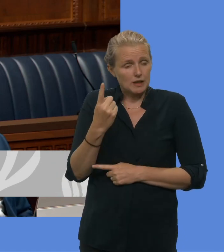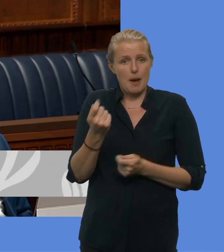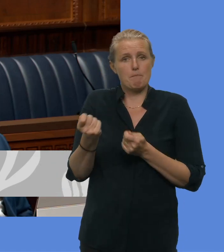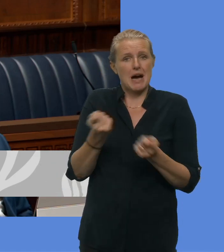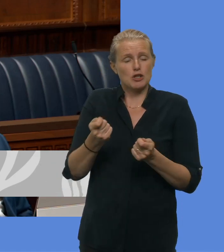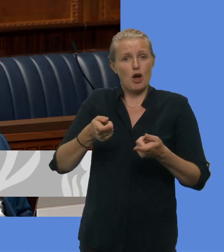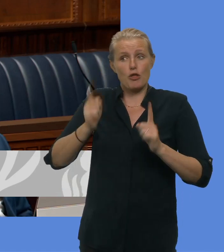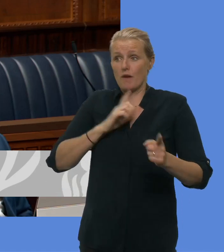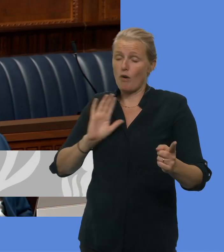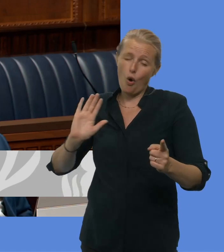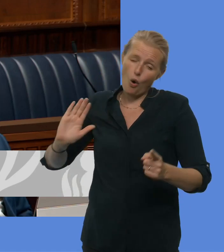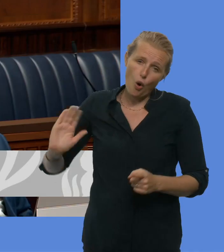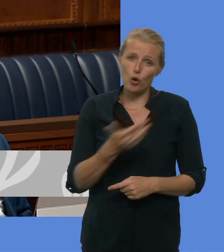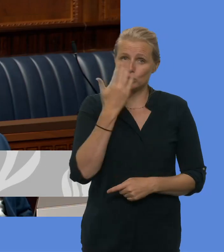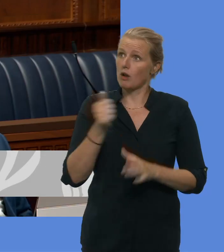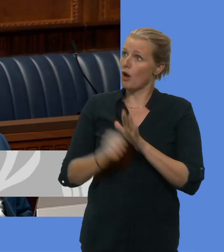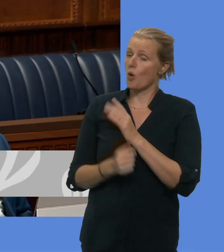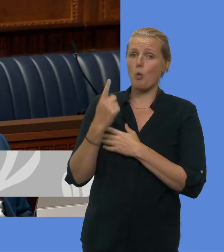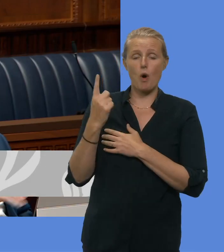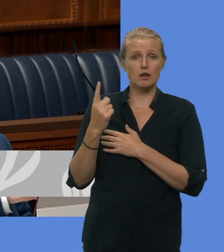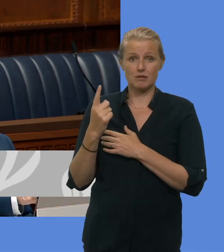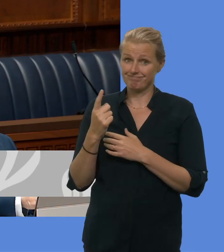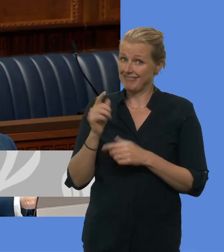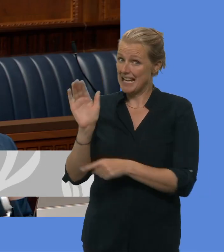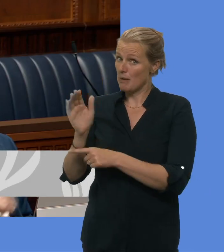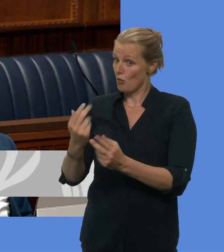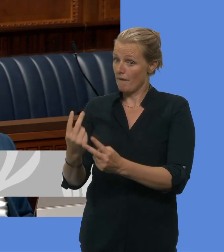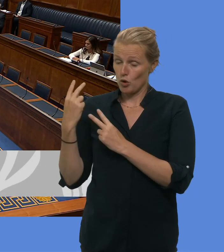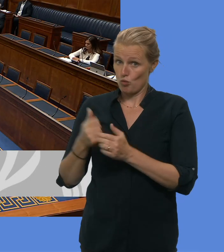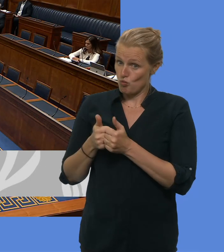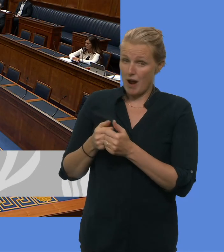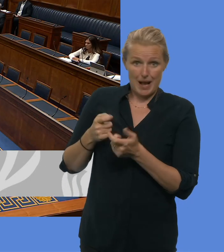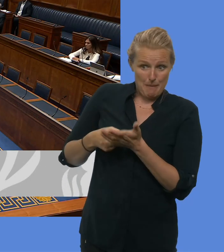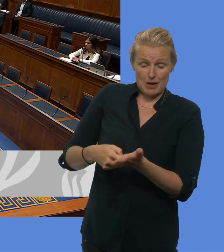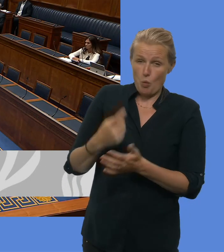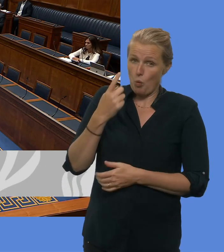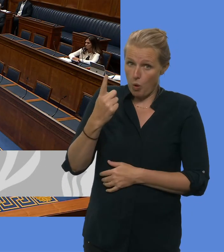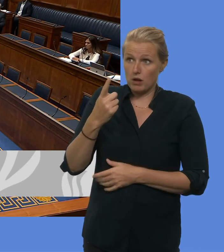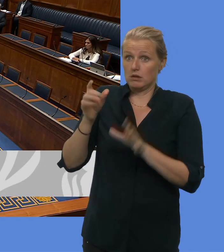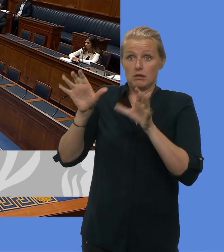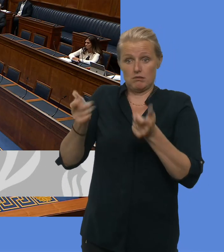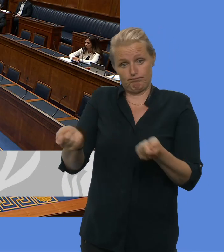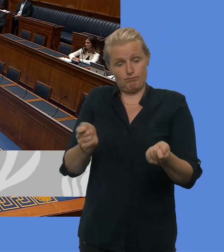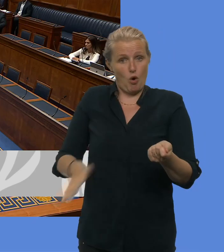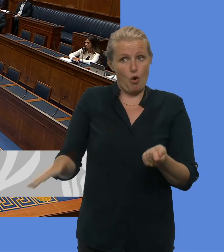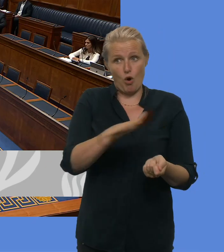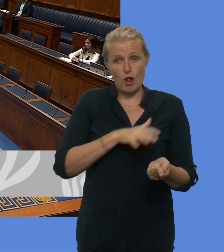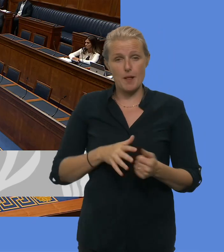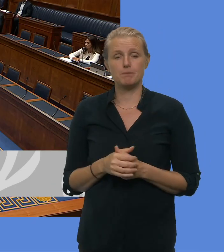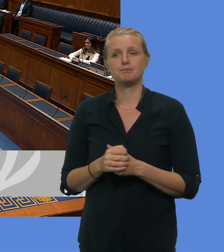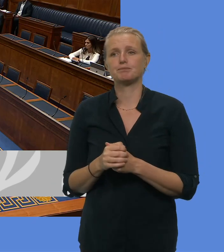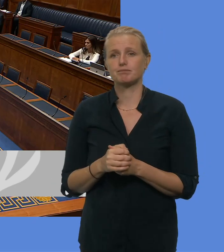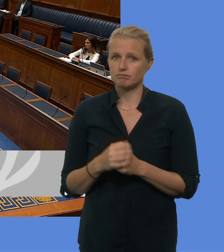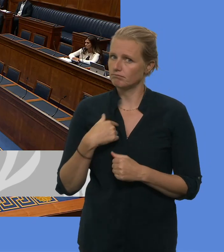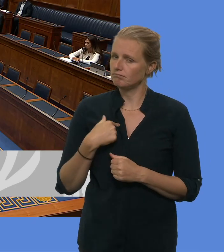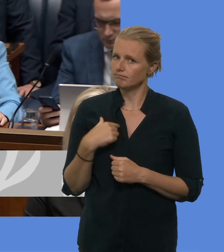all schools in the system in Northern Ireland, as was recommended by the Independent Review of Education? I think, Mr. Speaker, that's certainly something that I